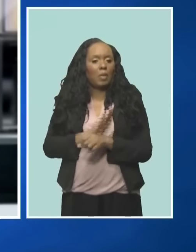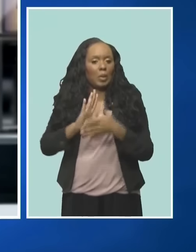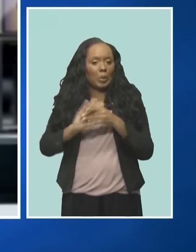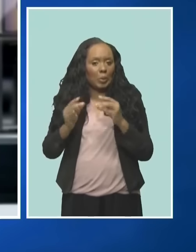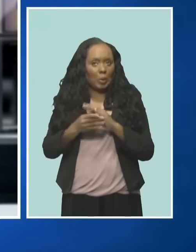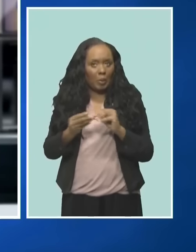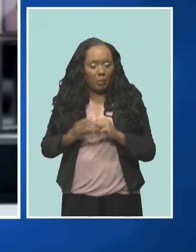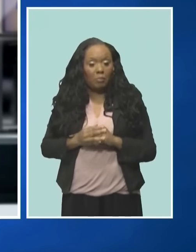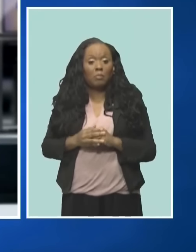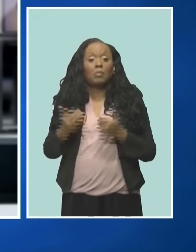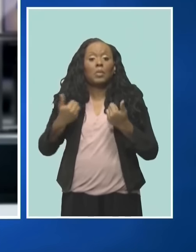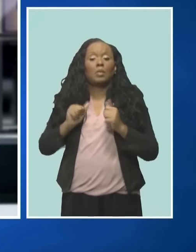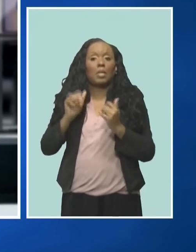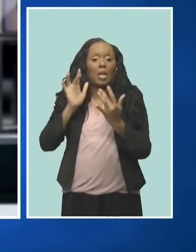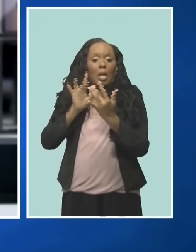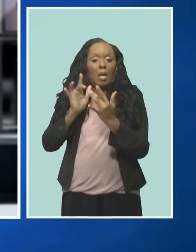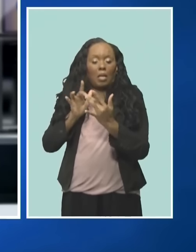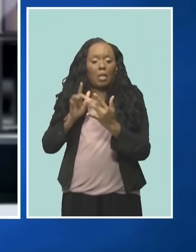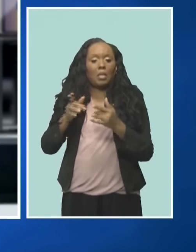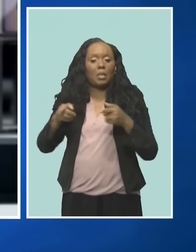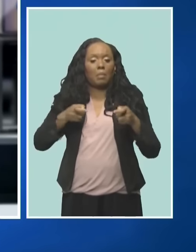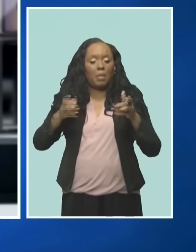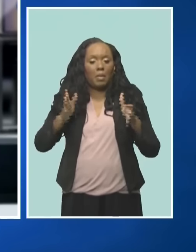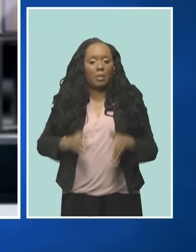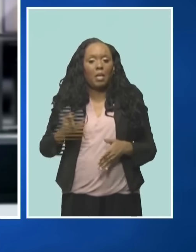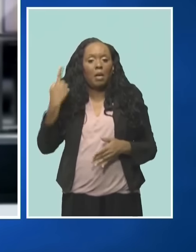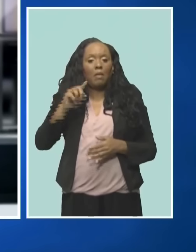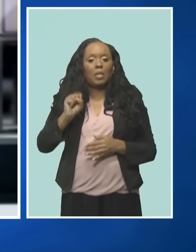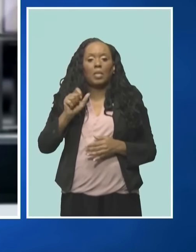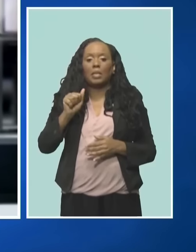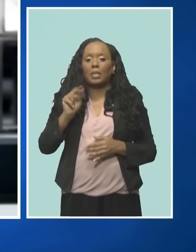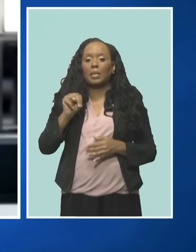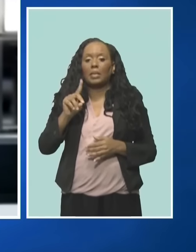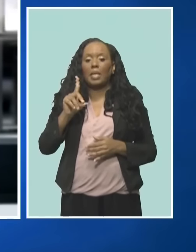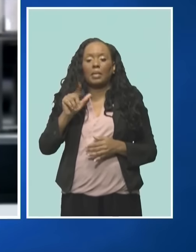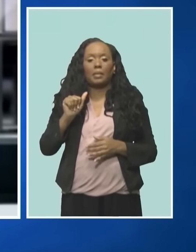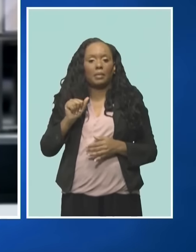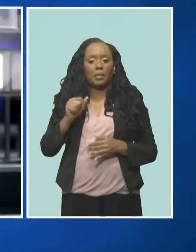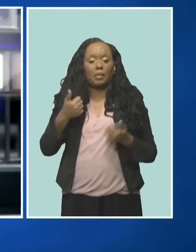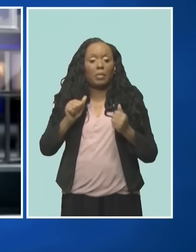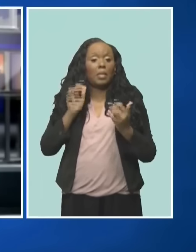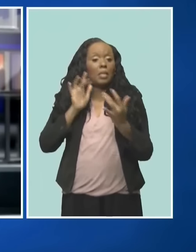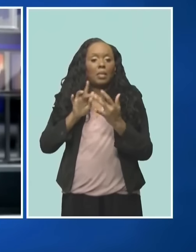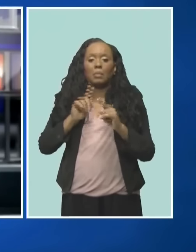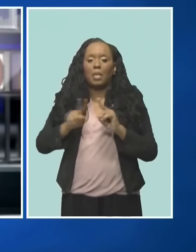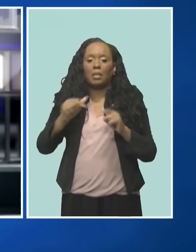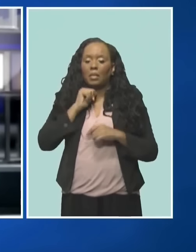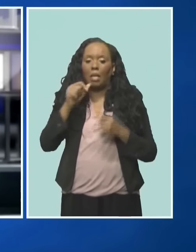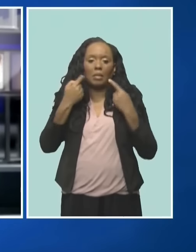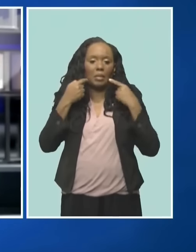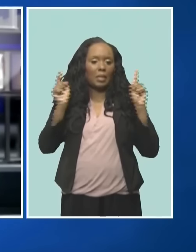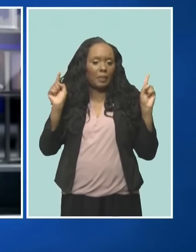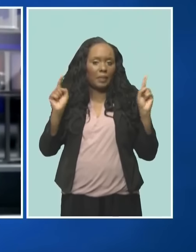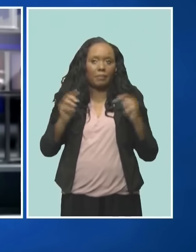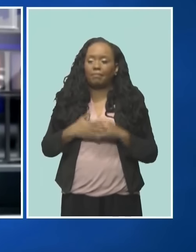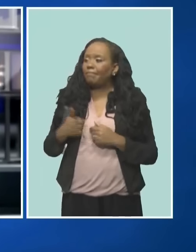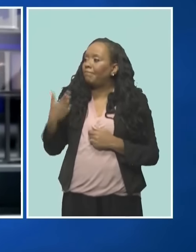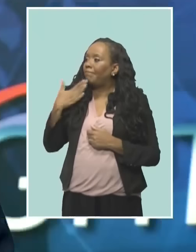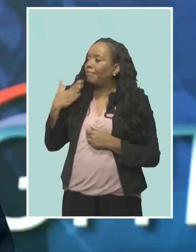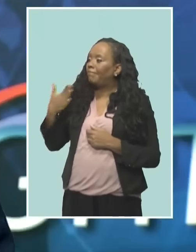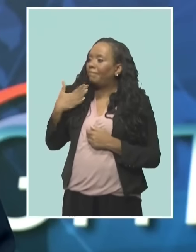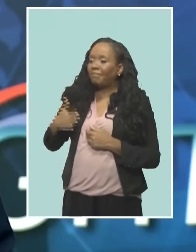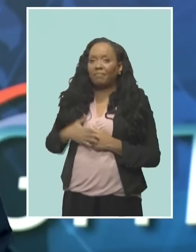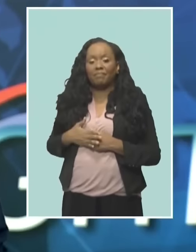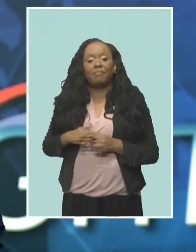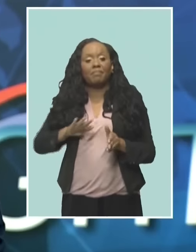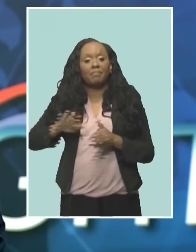Efforts to reach Sandals Barbados General Manager for comment were unsuccessful. Pearson? Crystal, thank you.